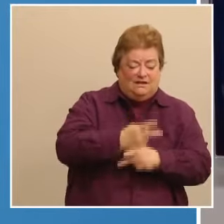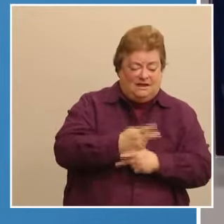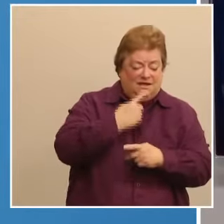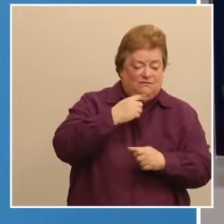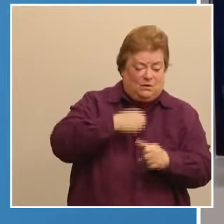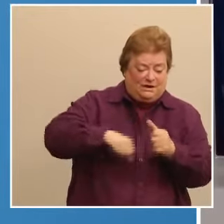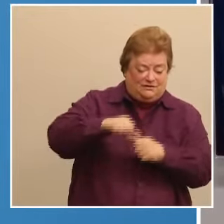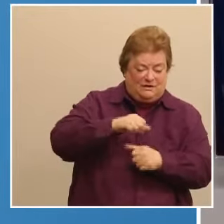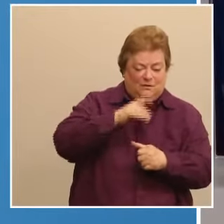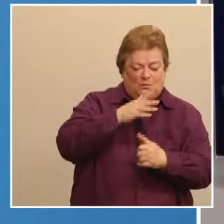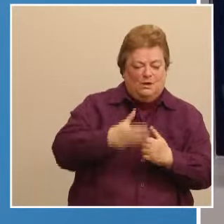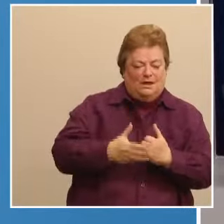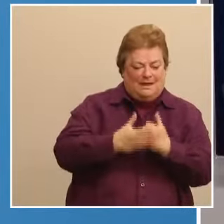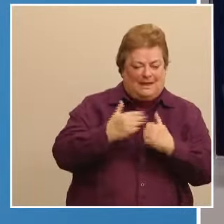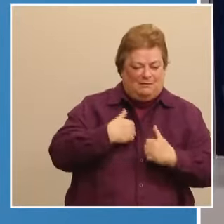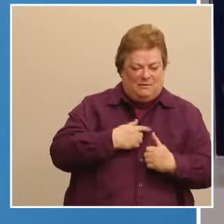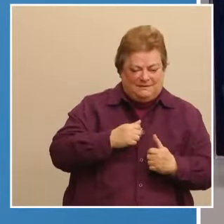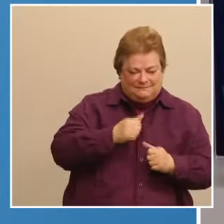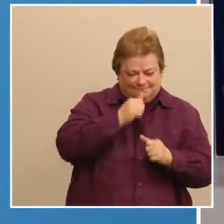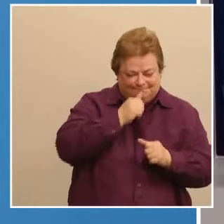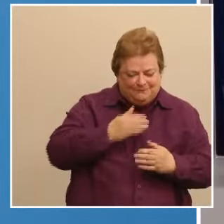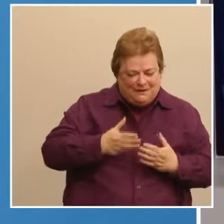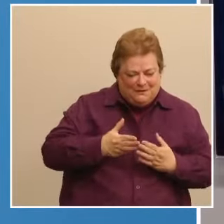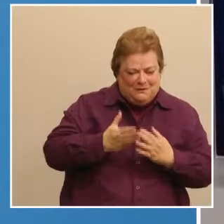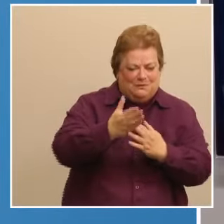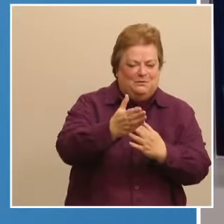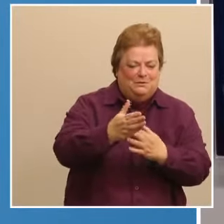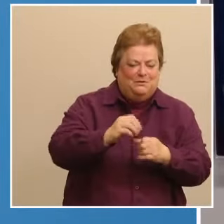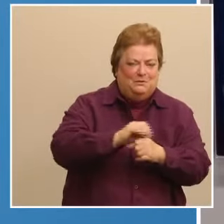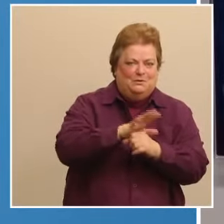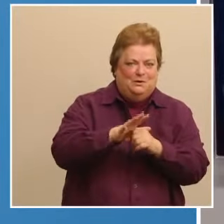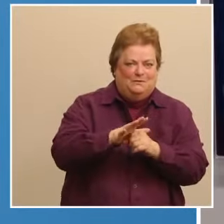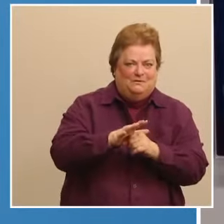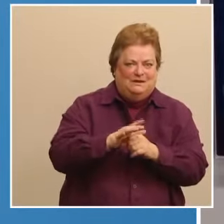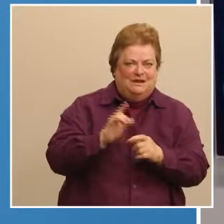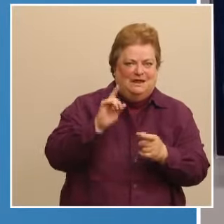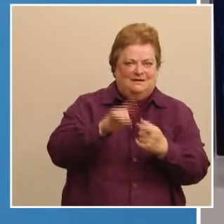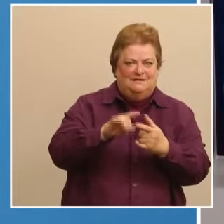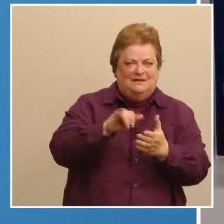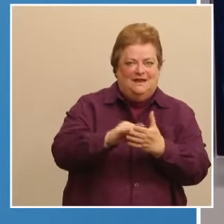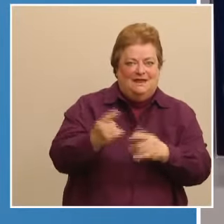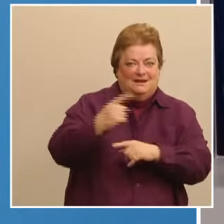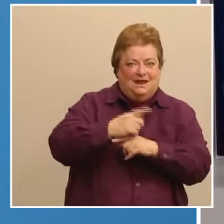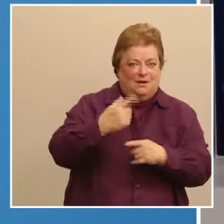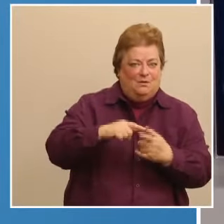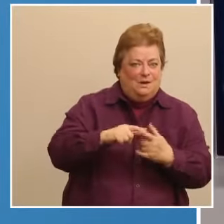see us through to the other side of this pandemic, to that day when more of us